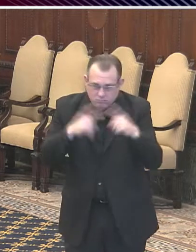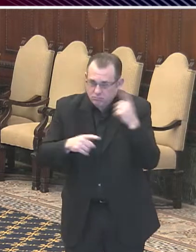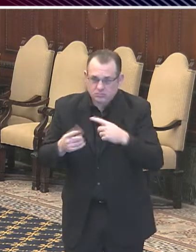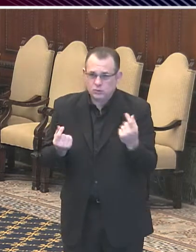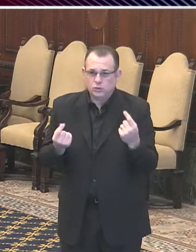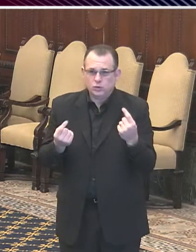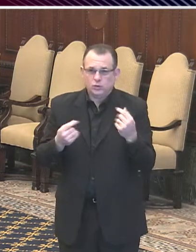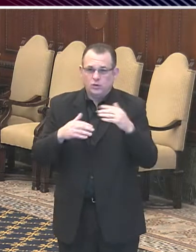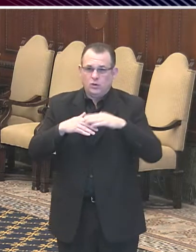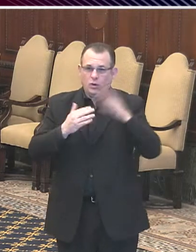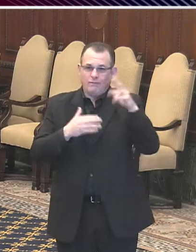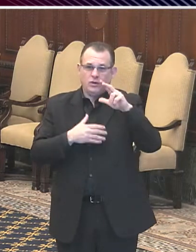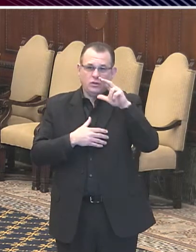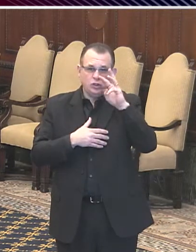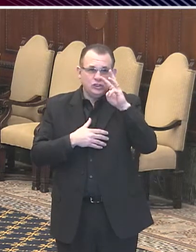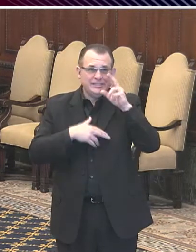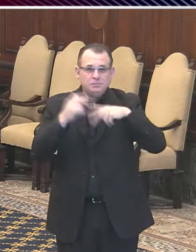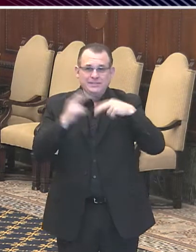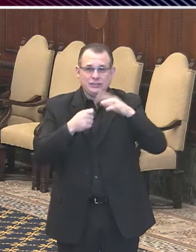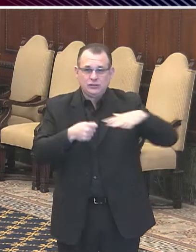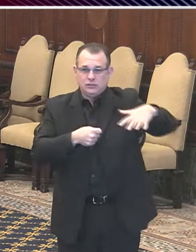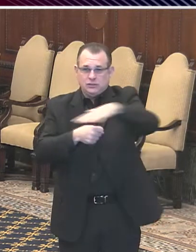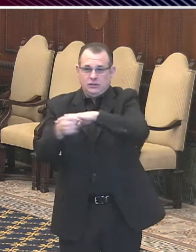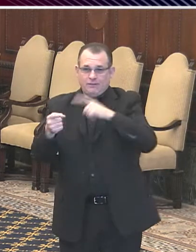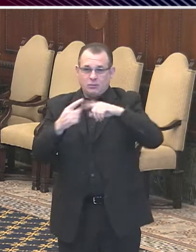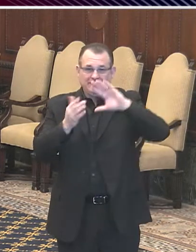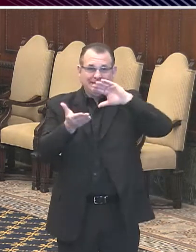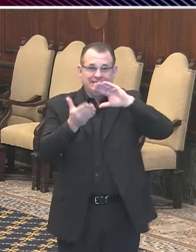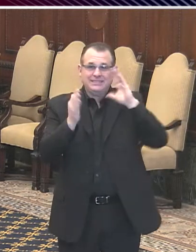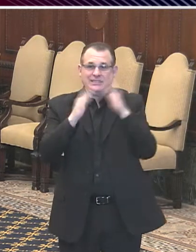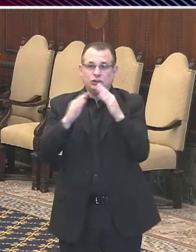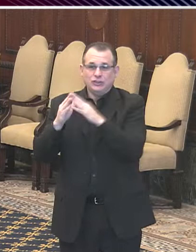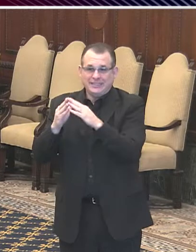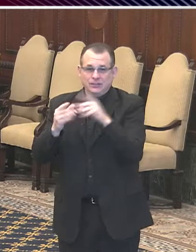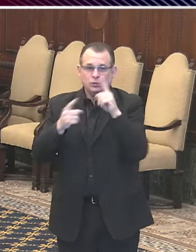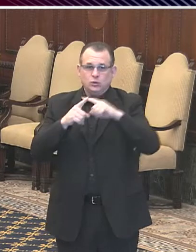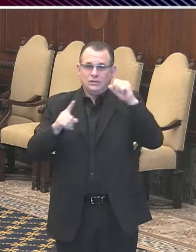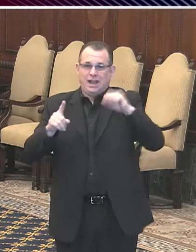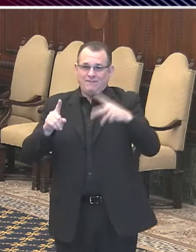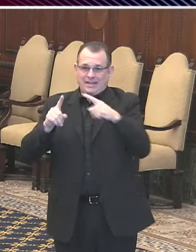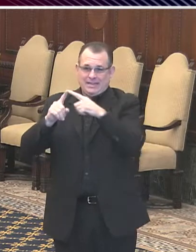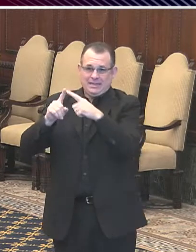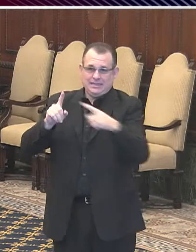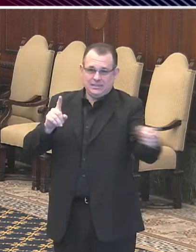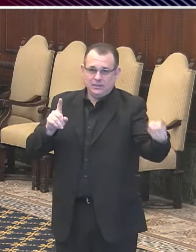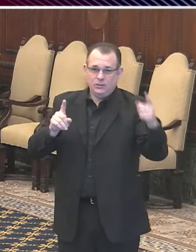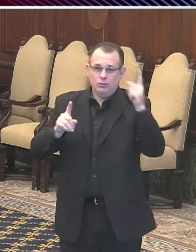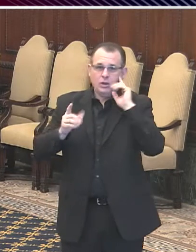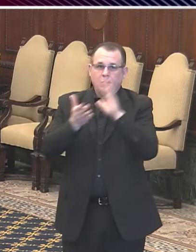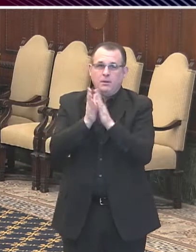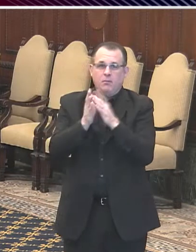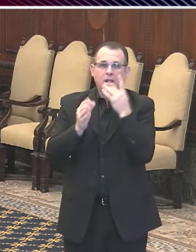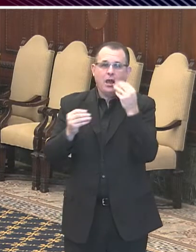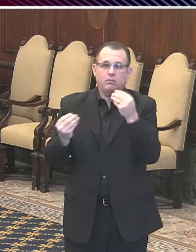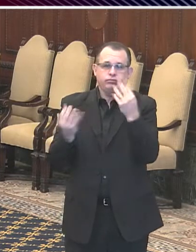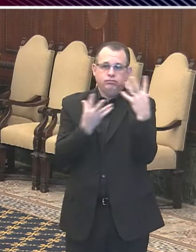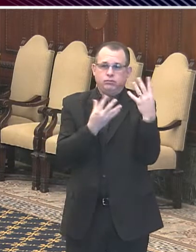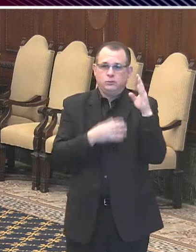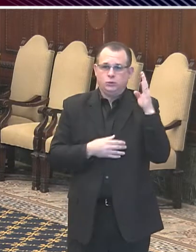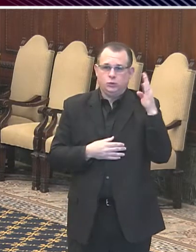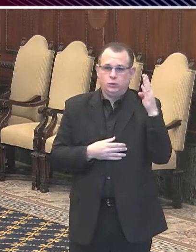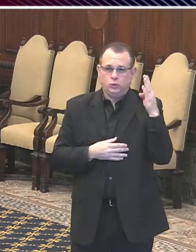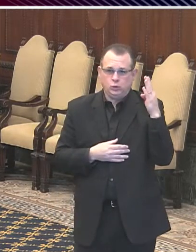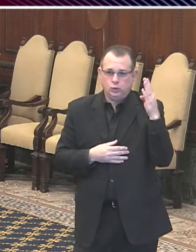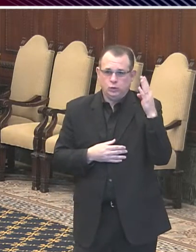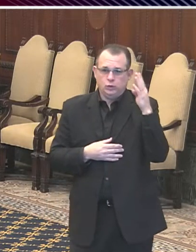will change their illumination to blue starting tonight. And the lighting will continue each Tuesday for the rest of April.